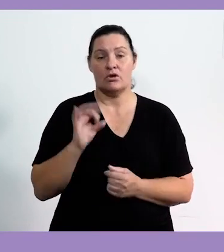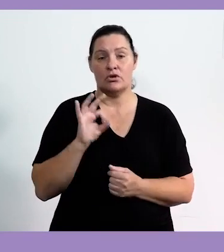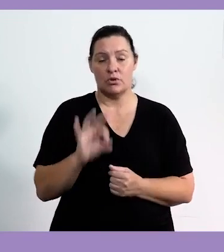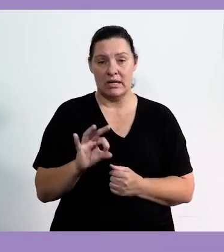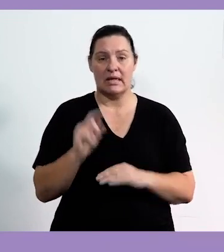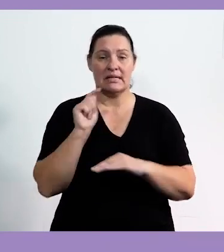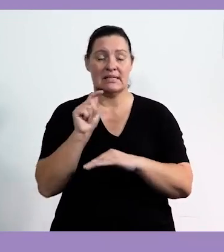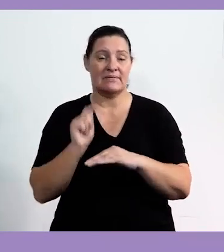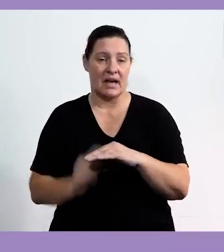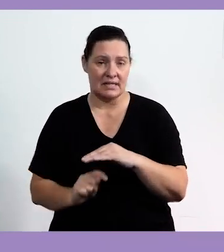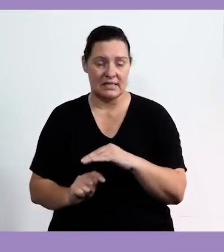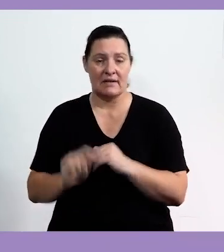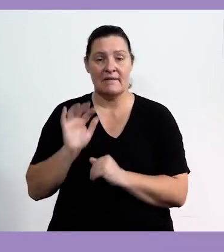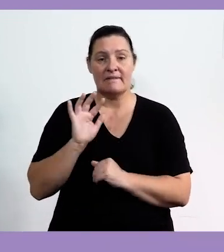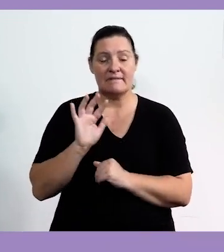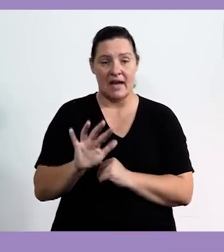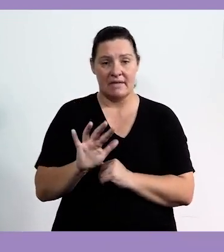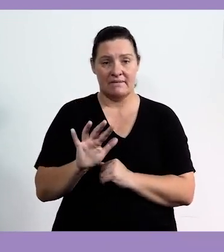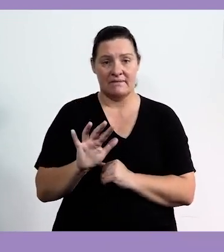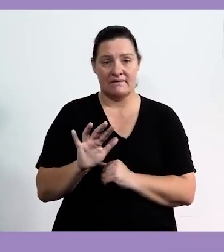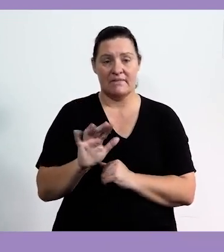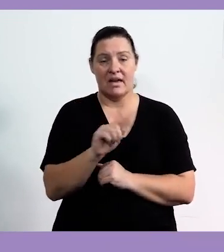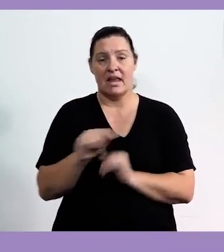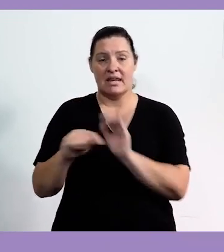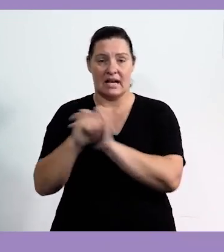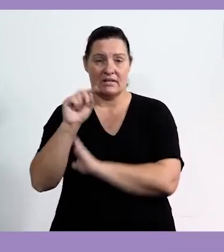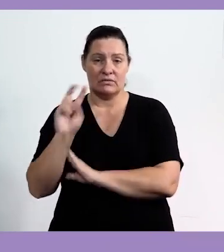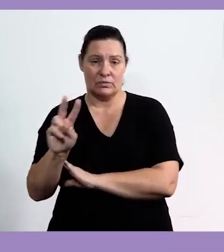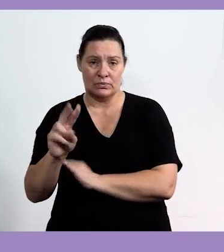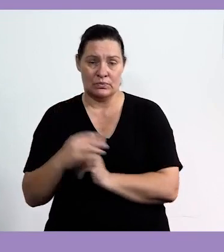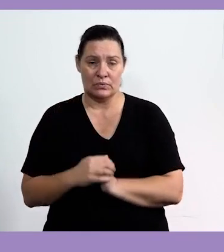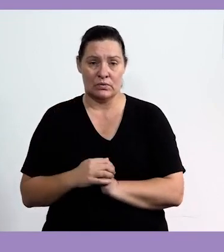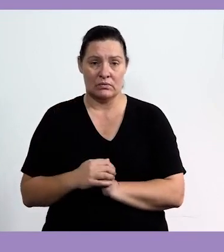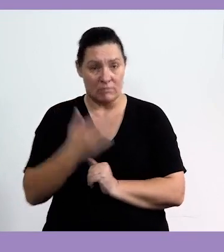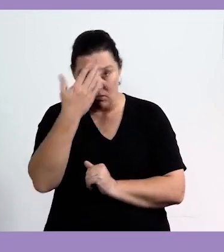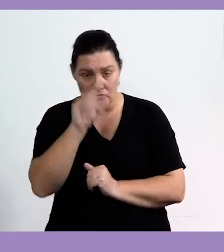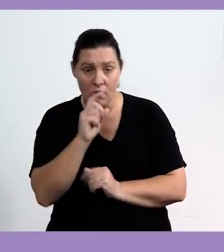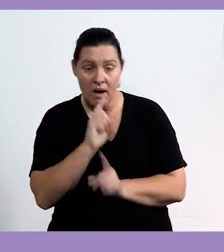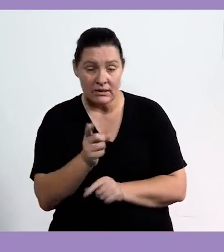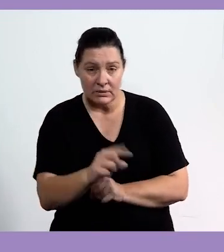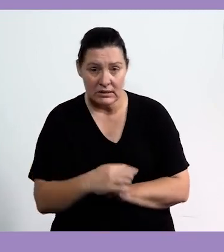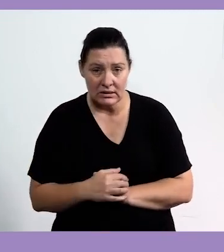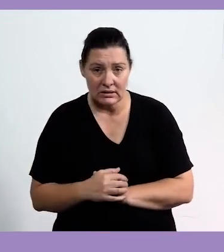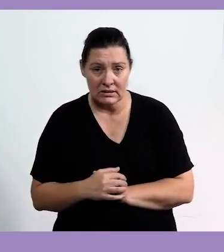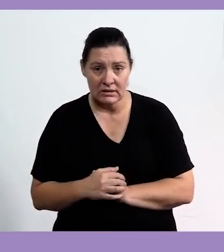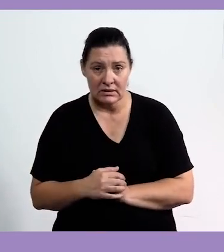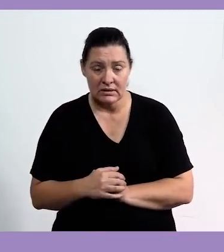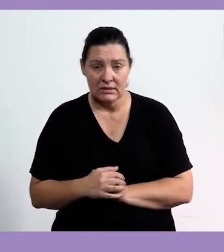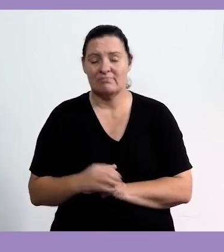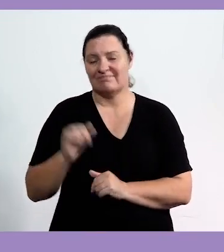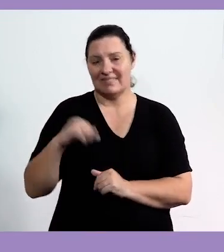have 3 divided by 5 to the exponent negative 2. Do you know what the answer is going to